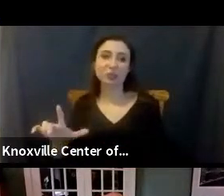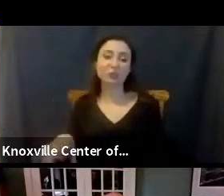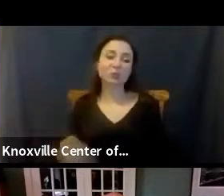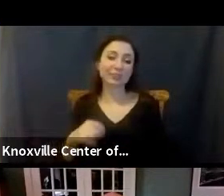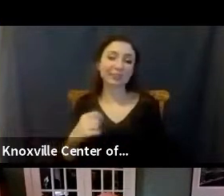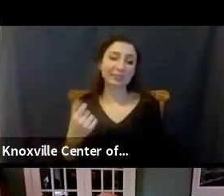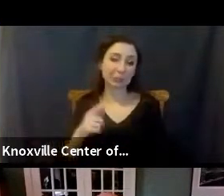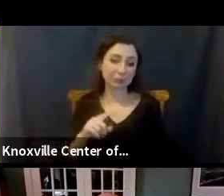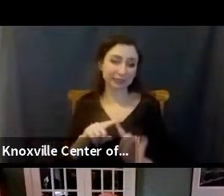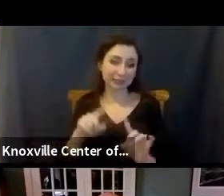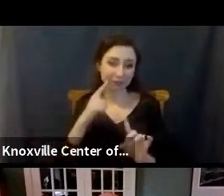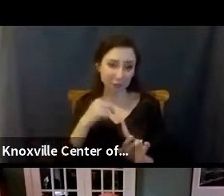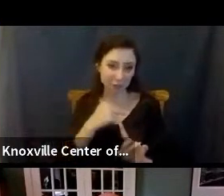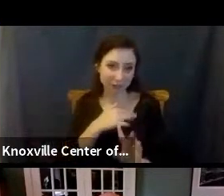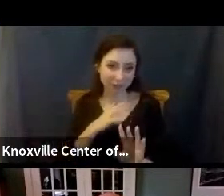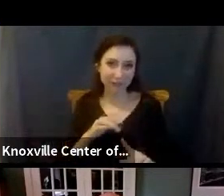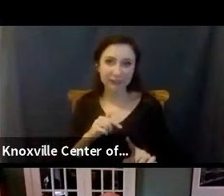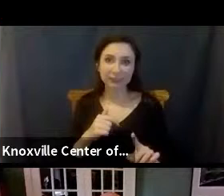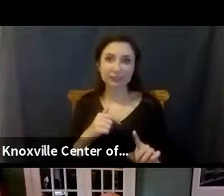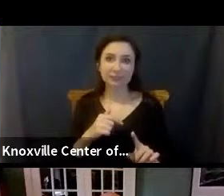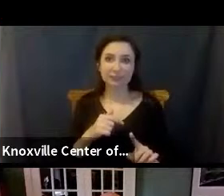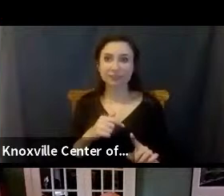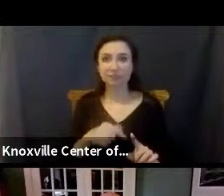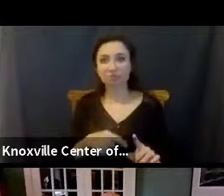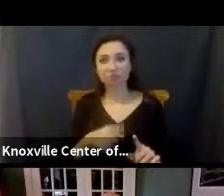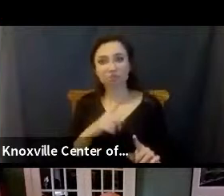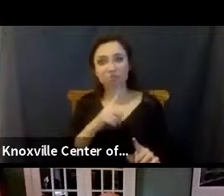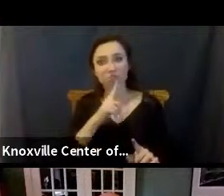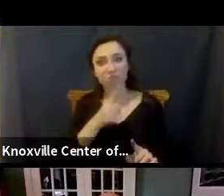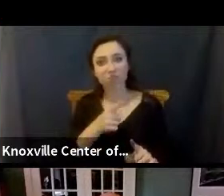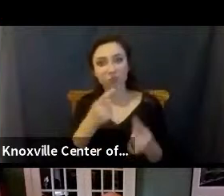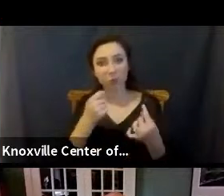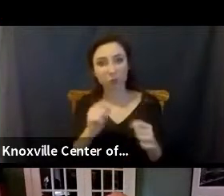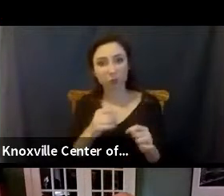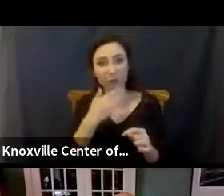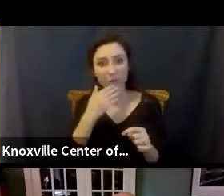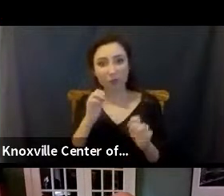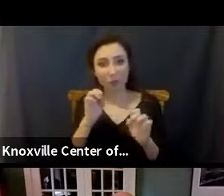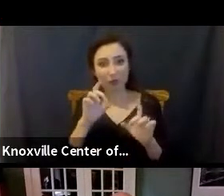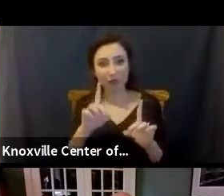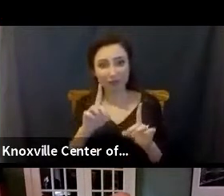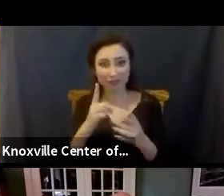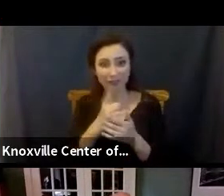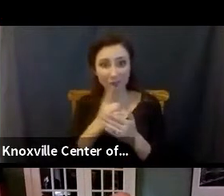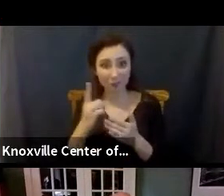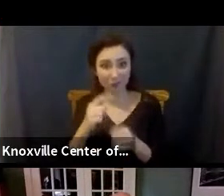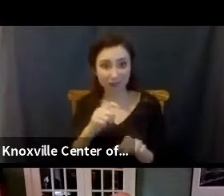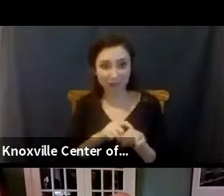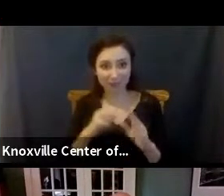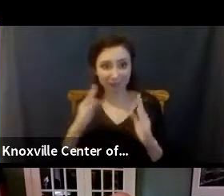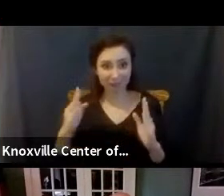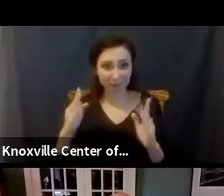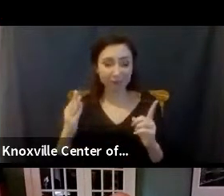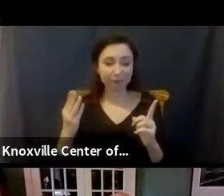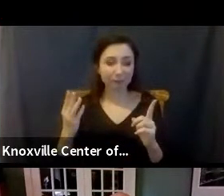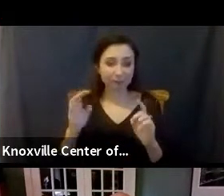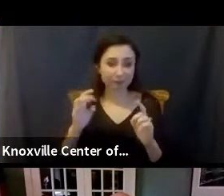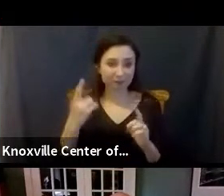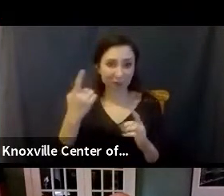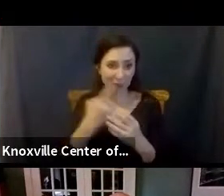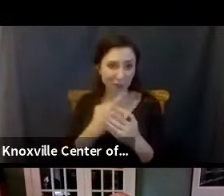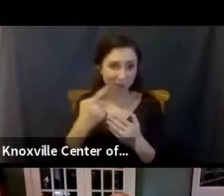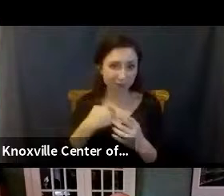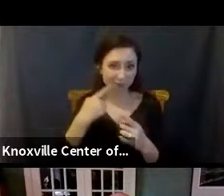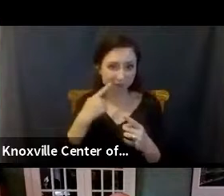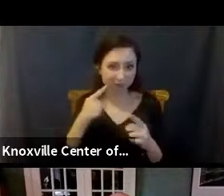us. Certainly they would do their best to educate within a week, but I agree. I